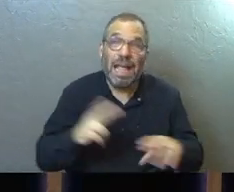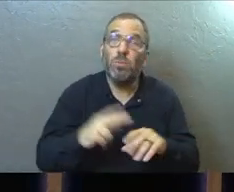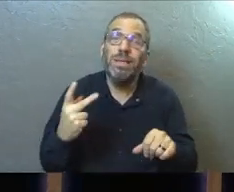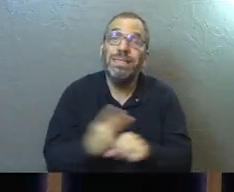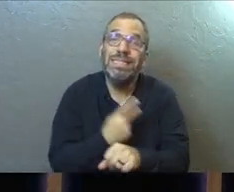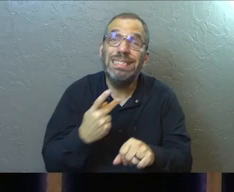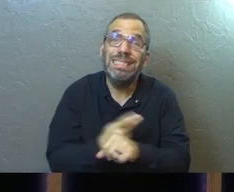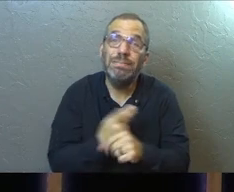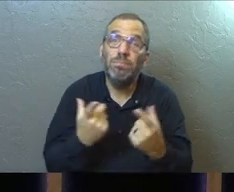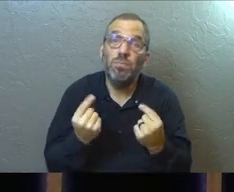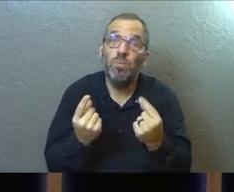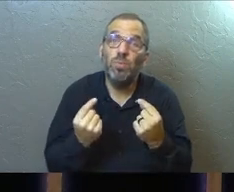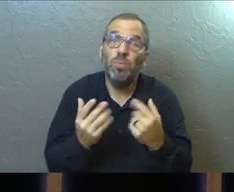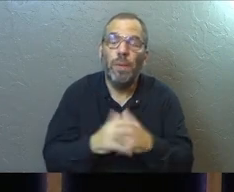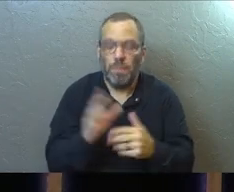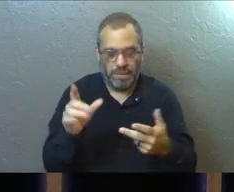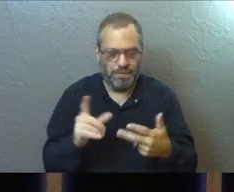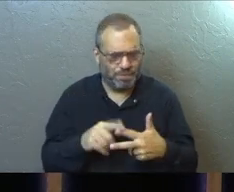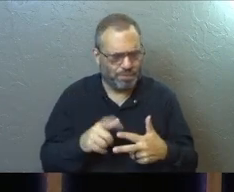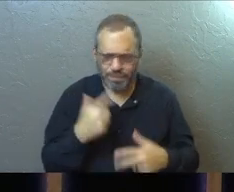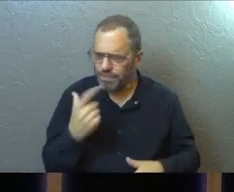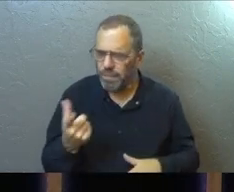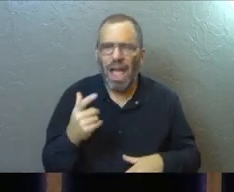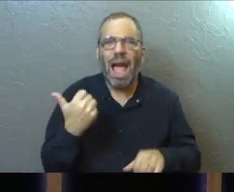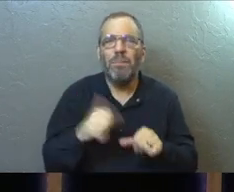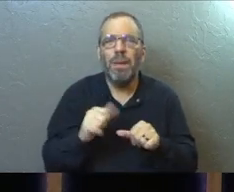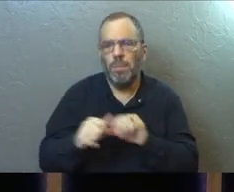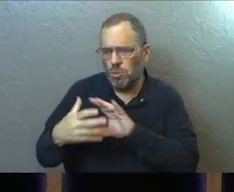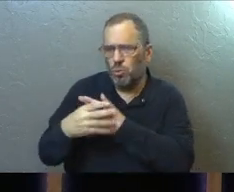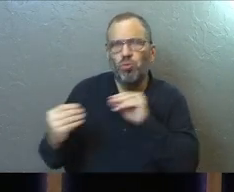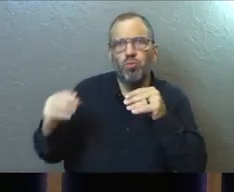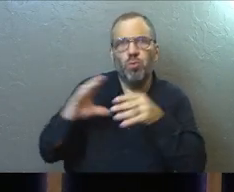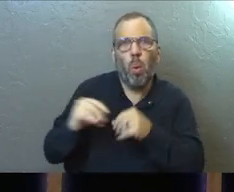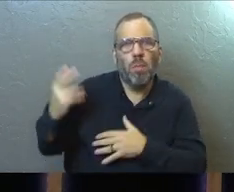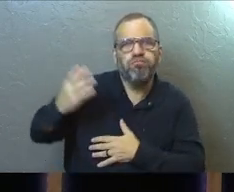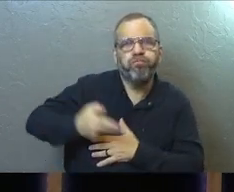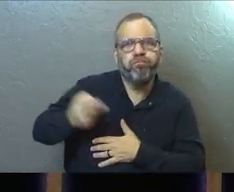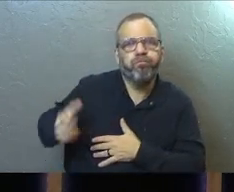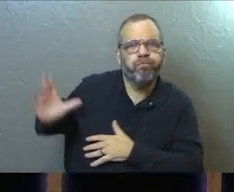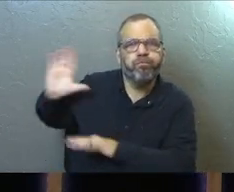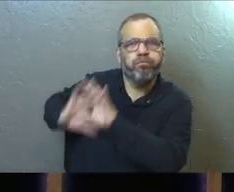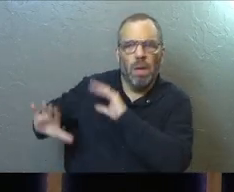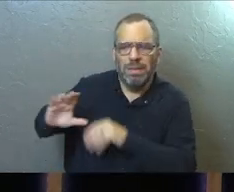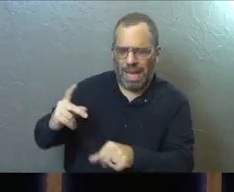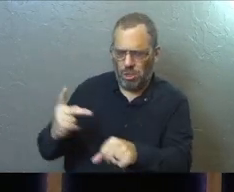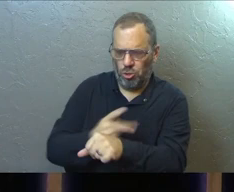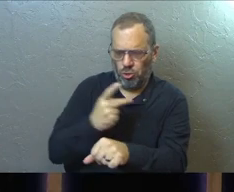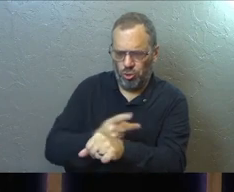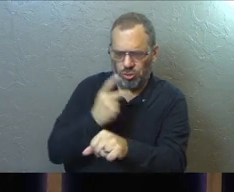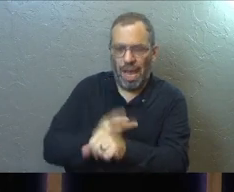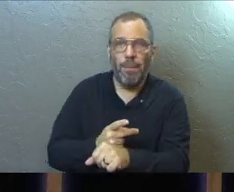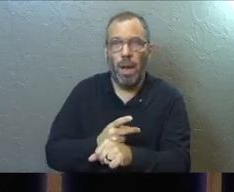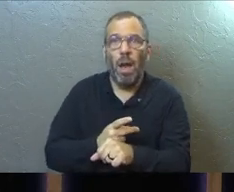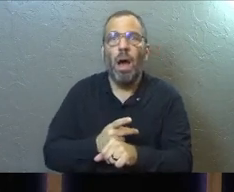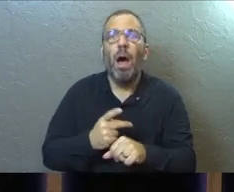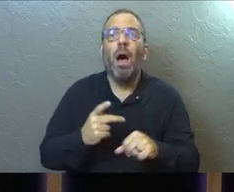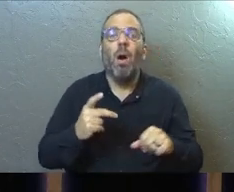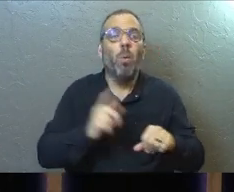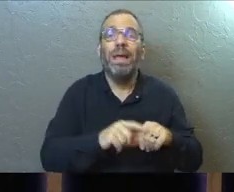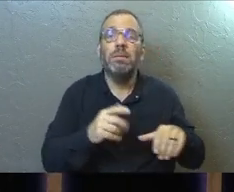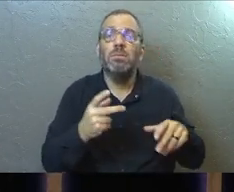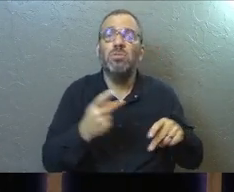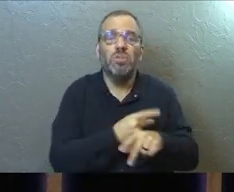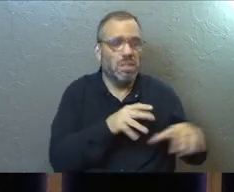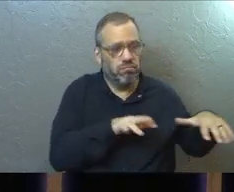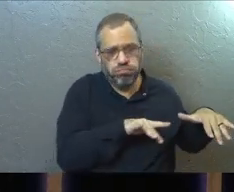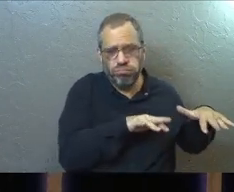do. There's another person said that there had been a legend where a shepherd, as the sheep were coming out of the pen,